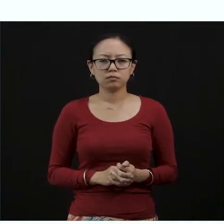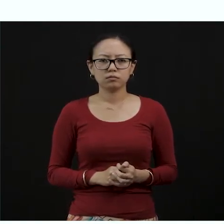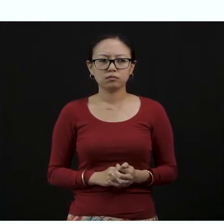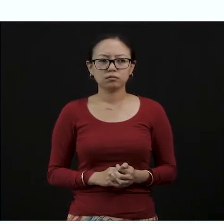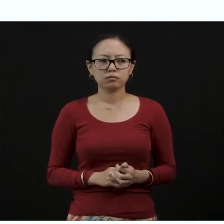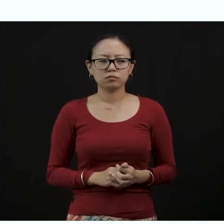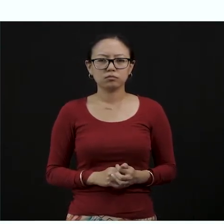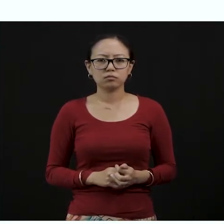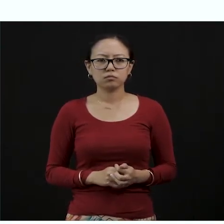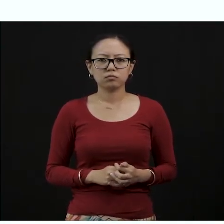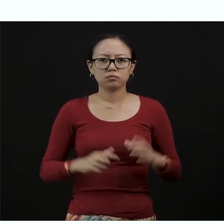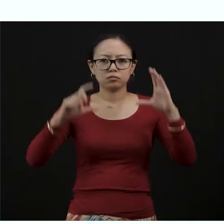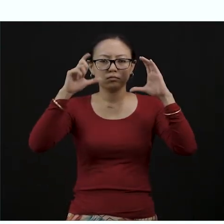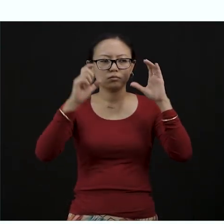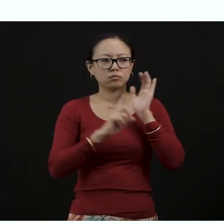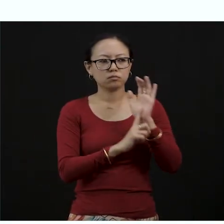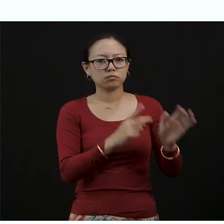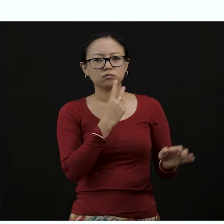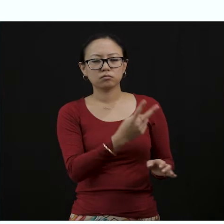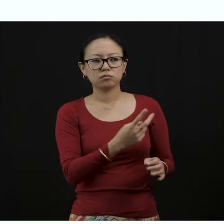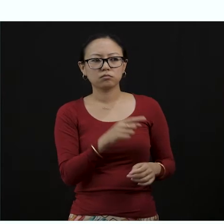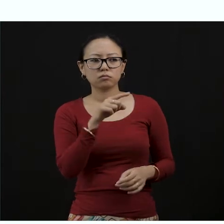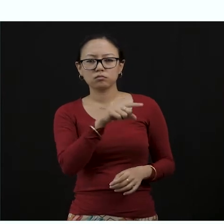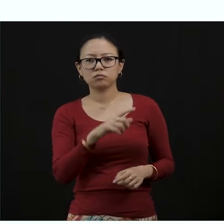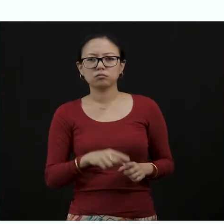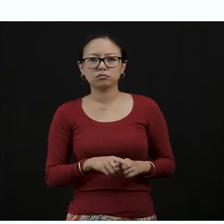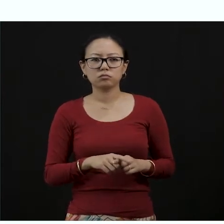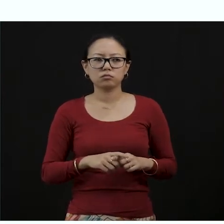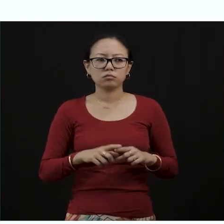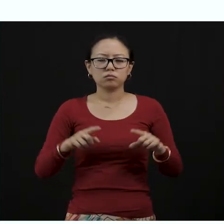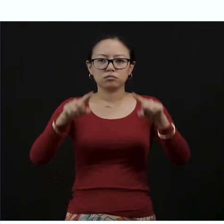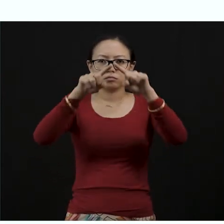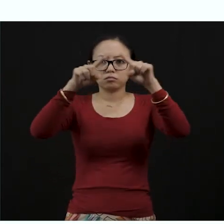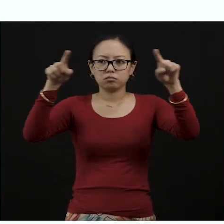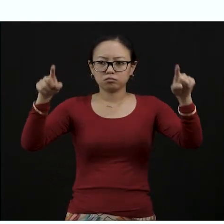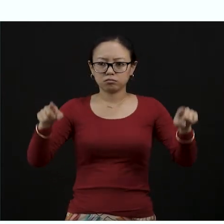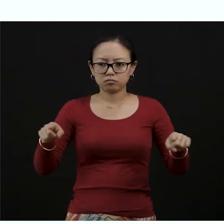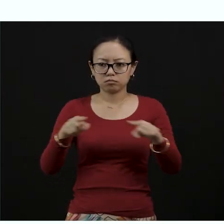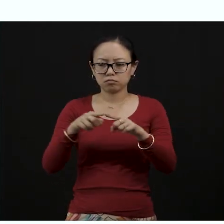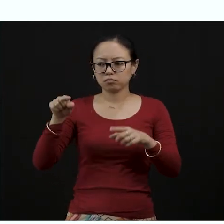So here the first picture we have is cuboid. So here we have